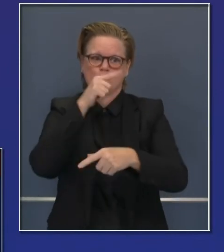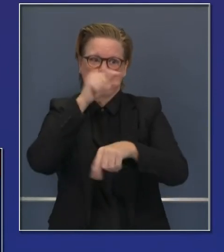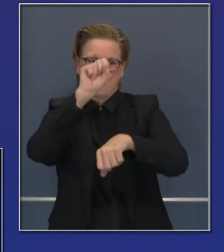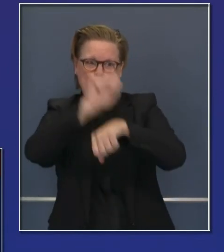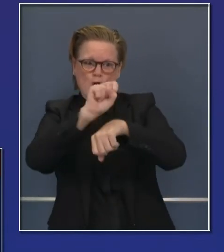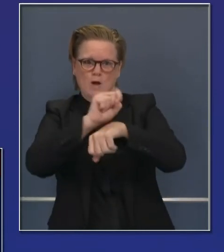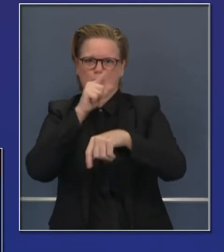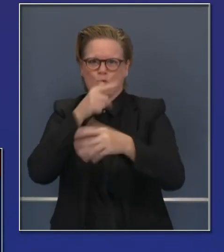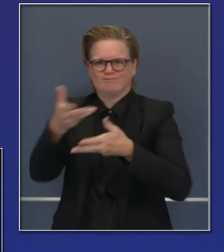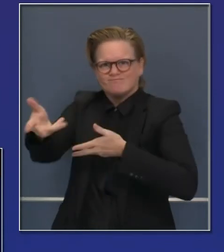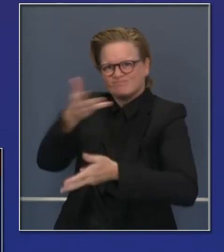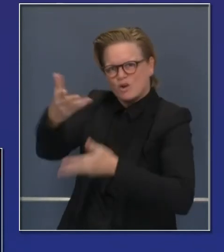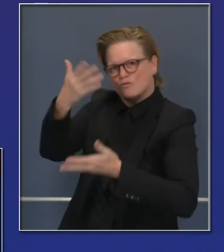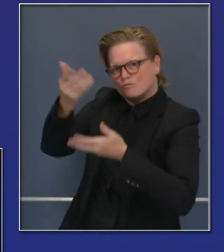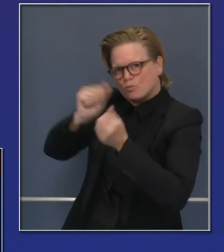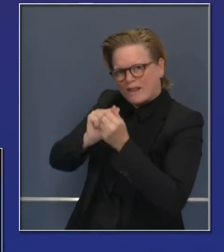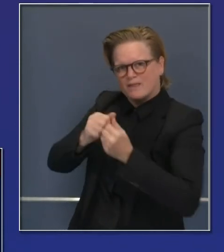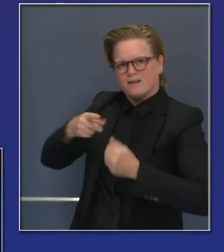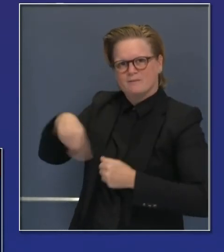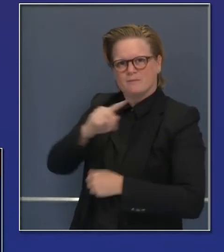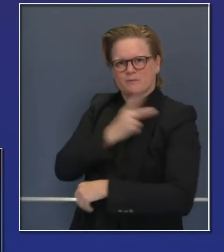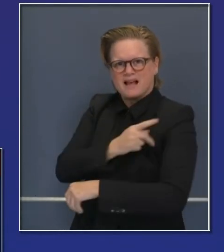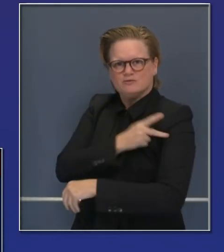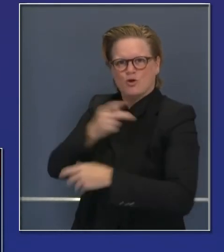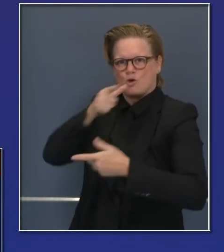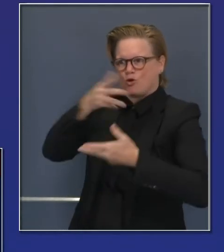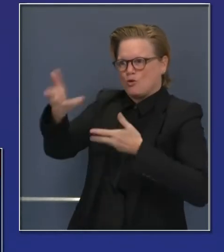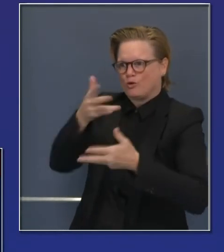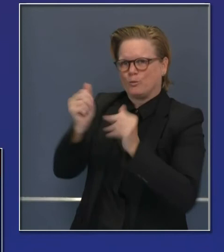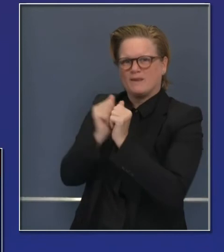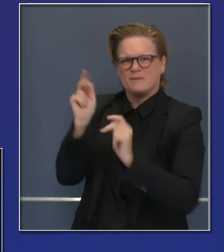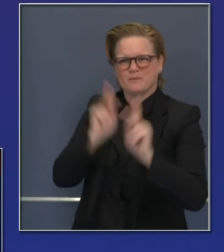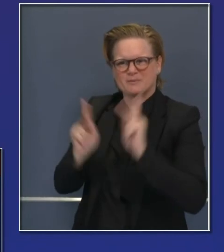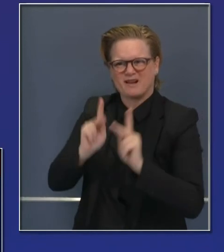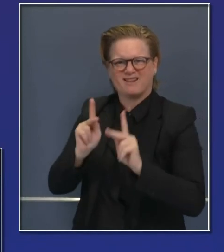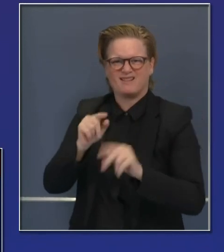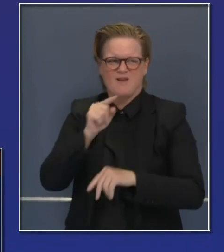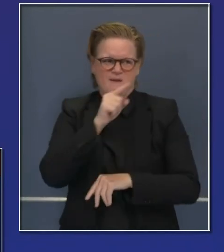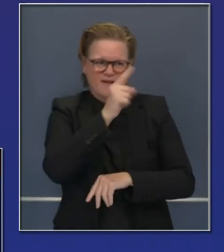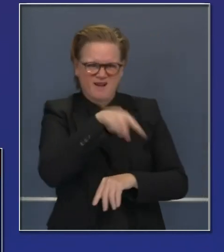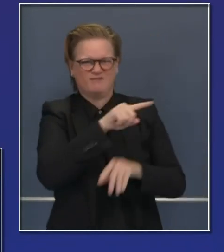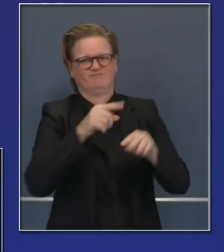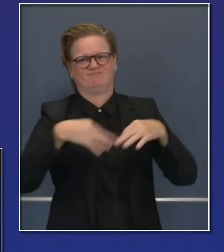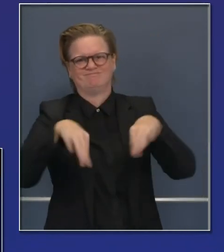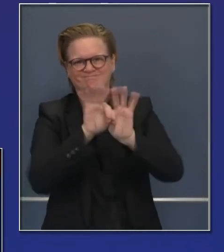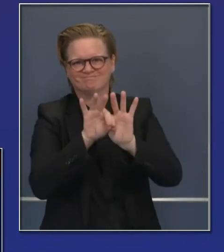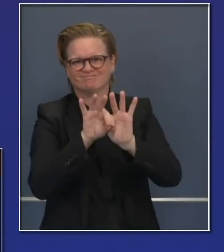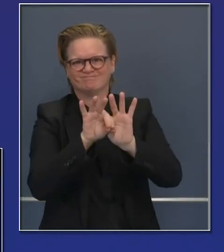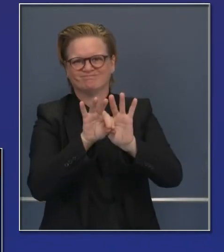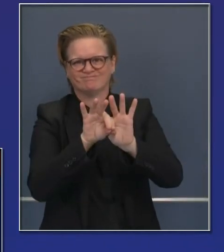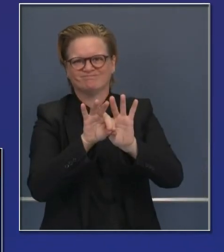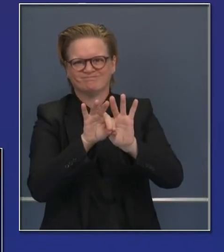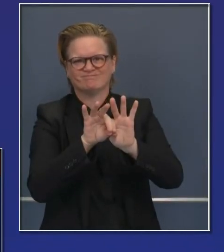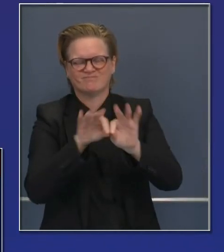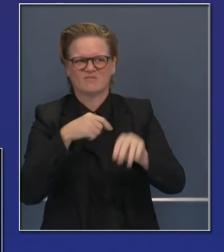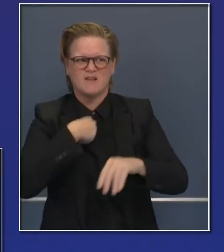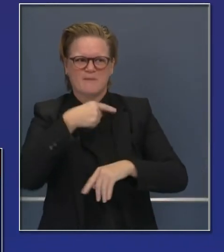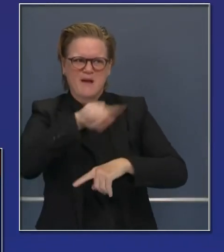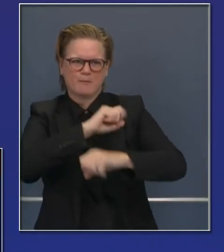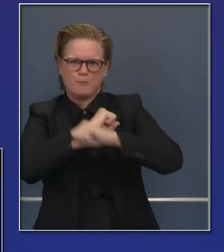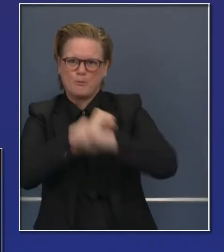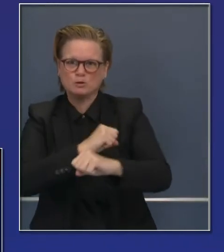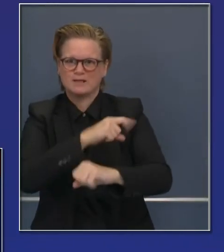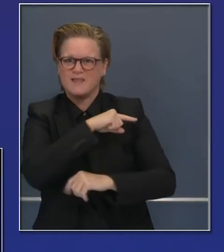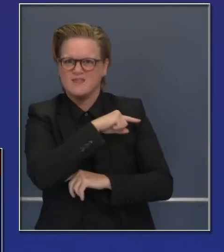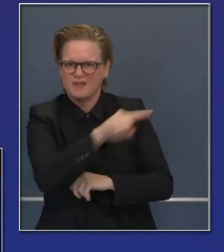frontline healthcare workers. And those are the folks that we must protect and we must prioritize moving forward. I